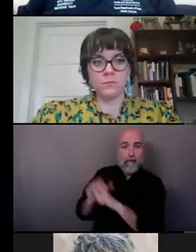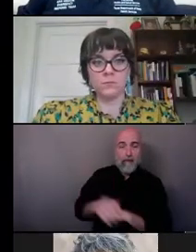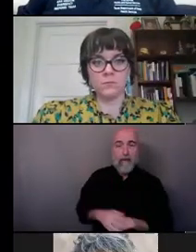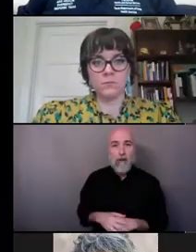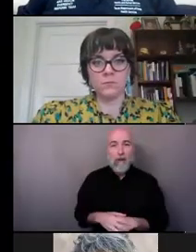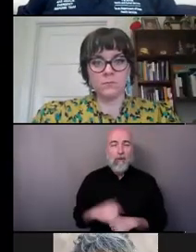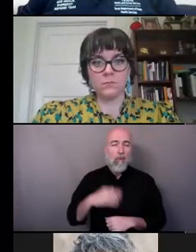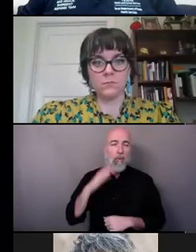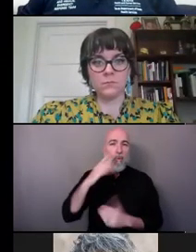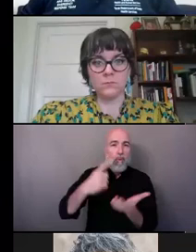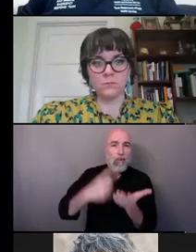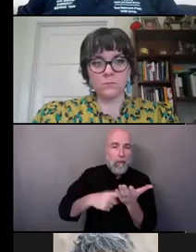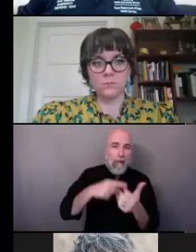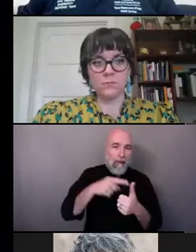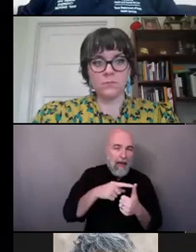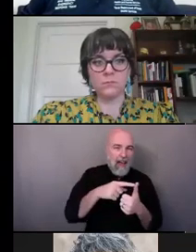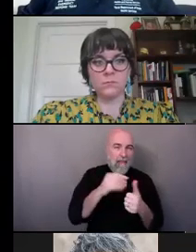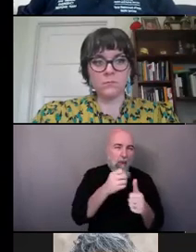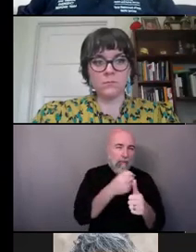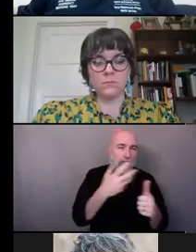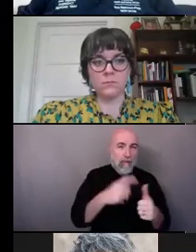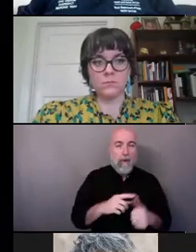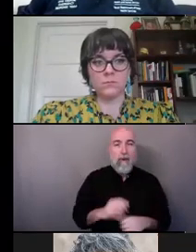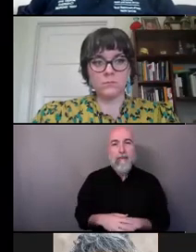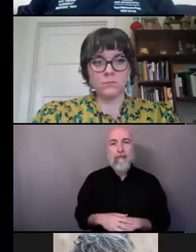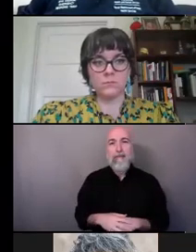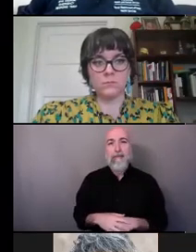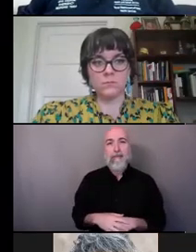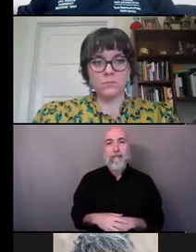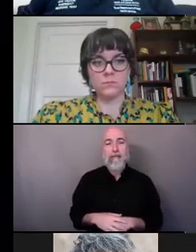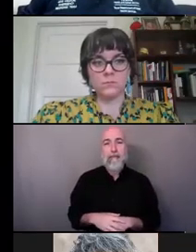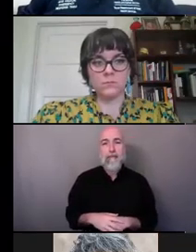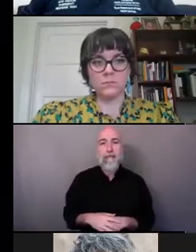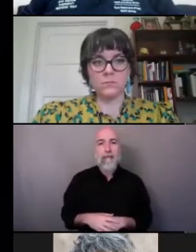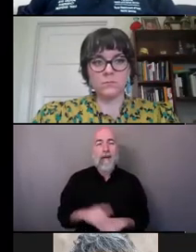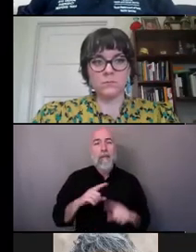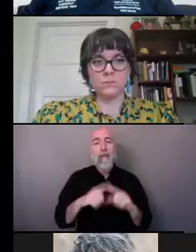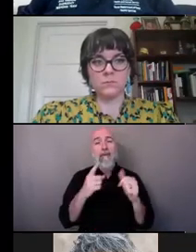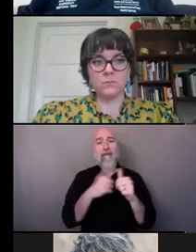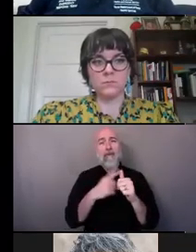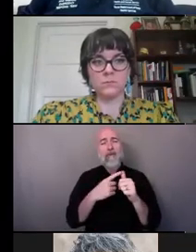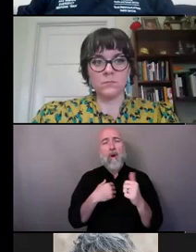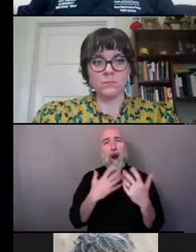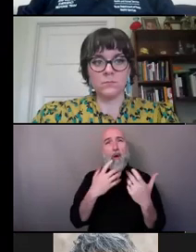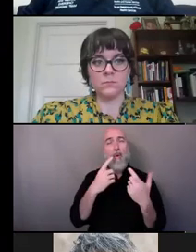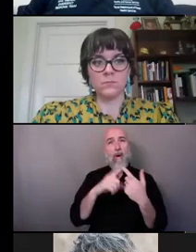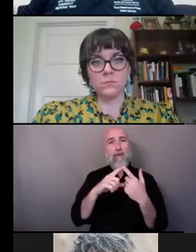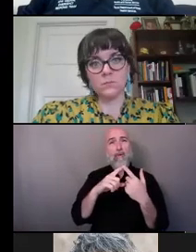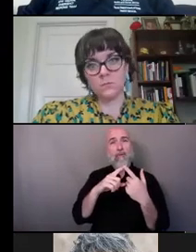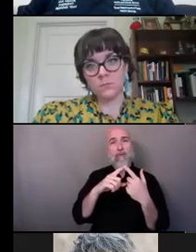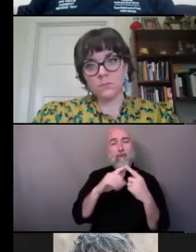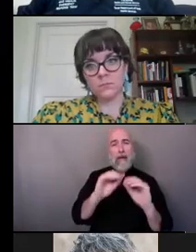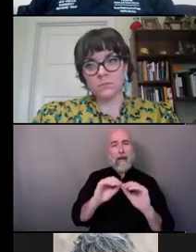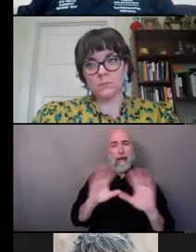into that in some more detail. I do want to, at first, kind of frame for folks, I think one of the best things that folks